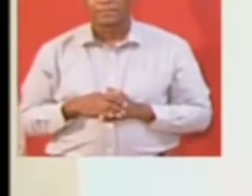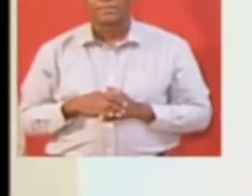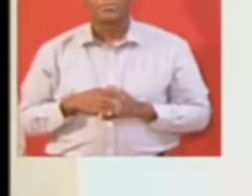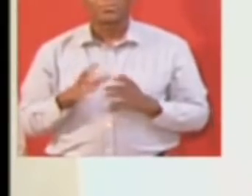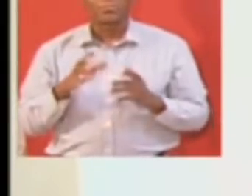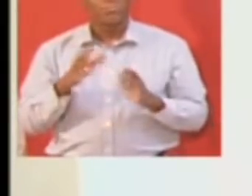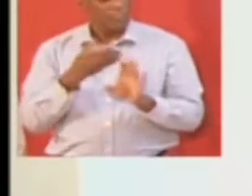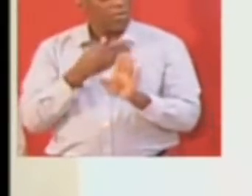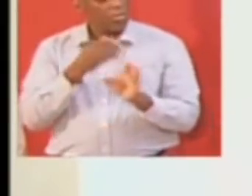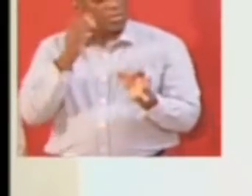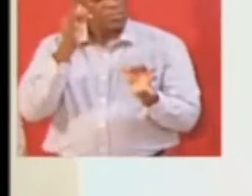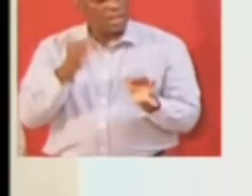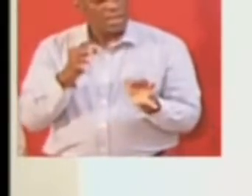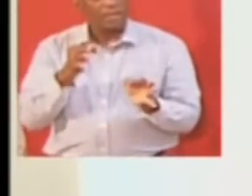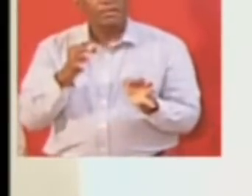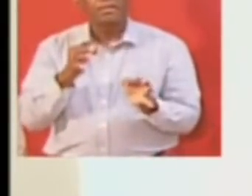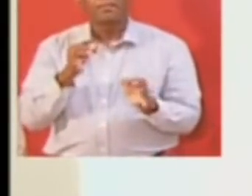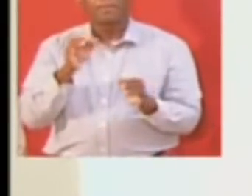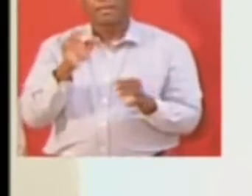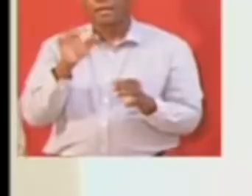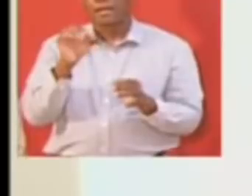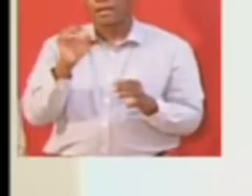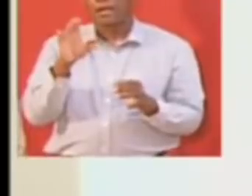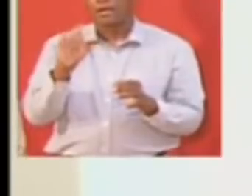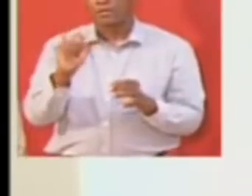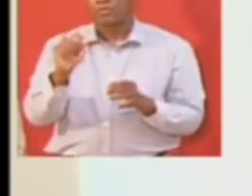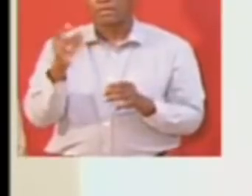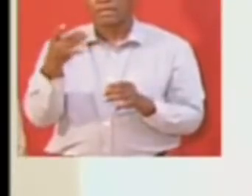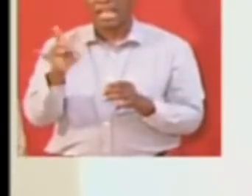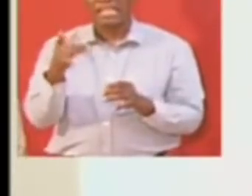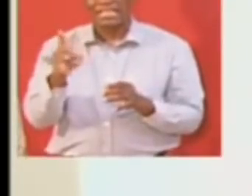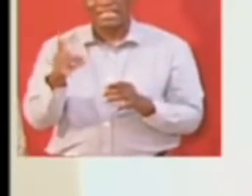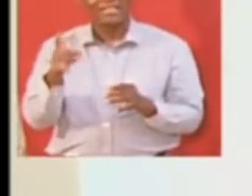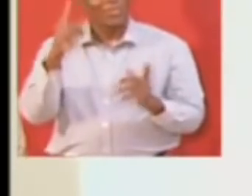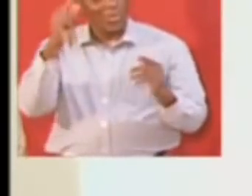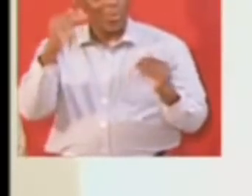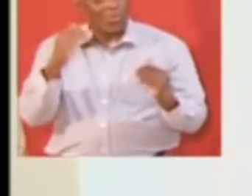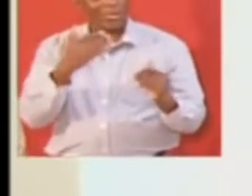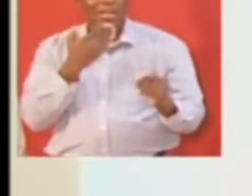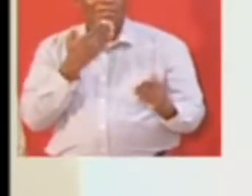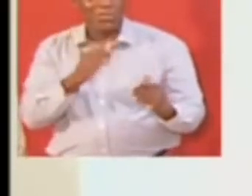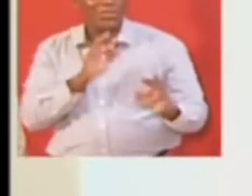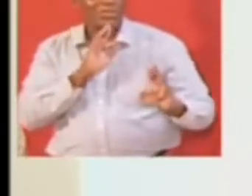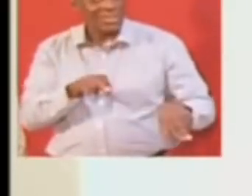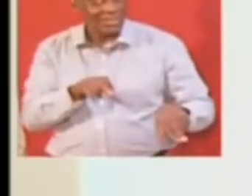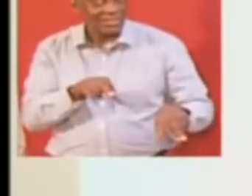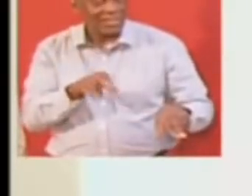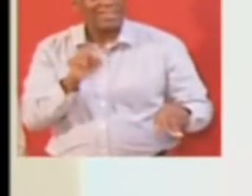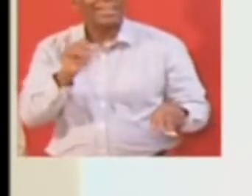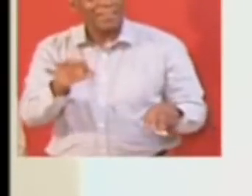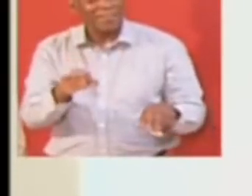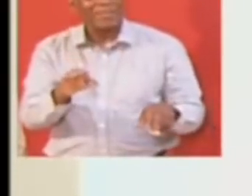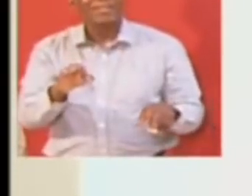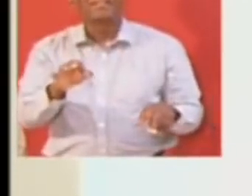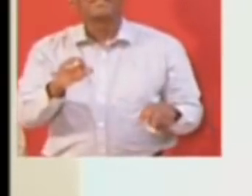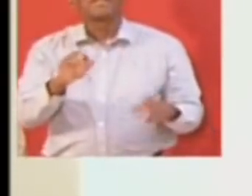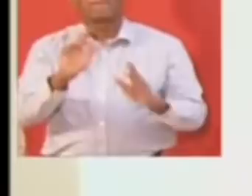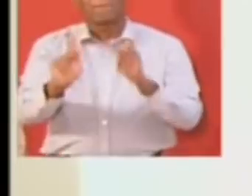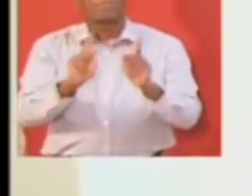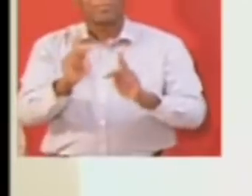October 18th, we expect that the good results of the good behavior during this